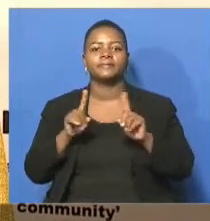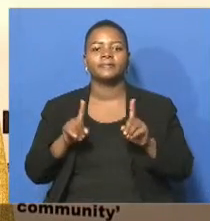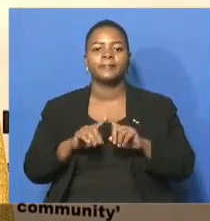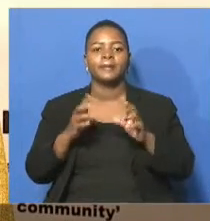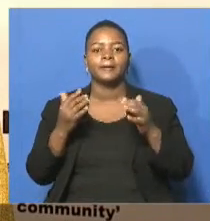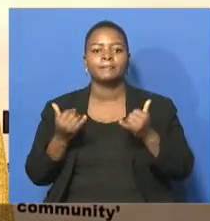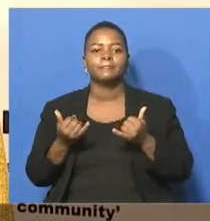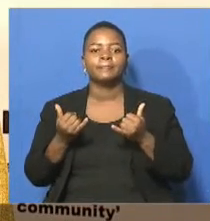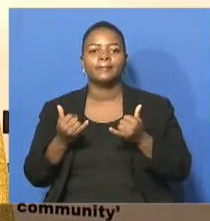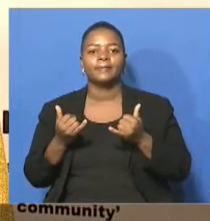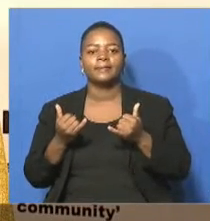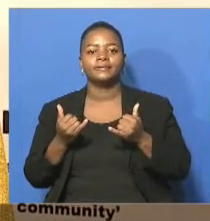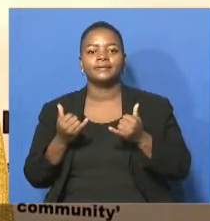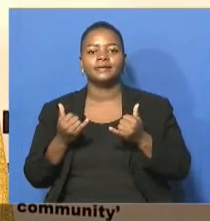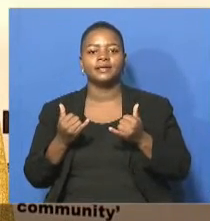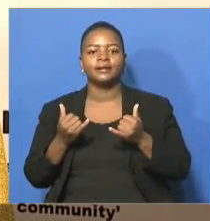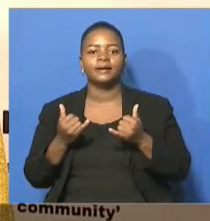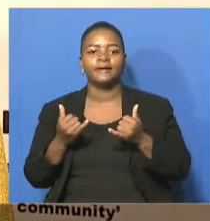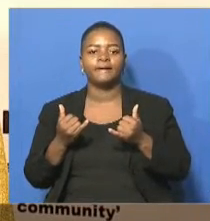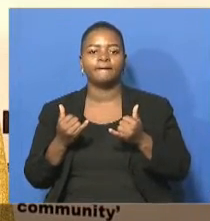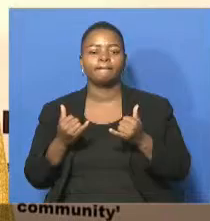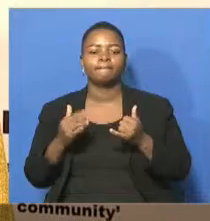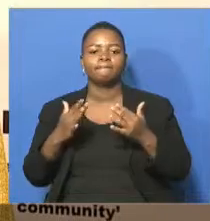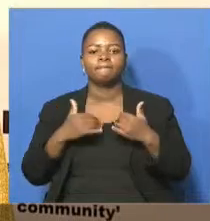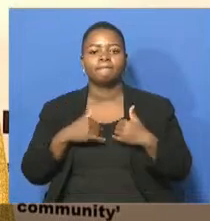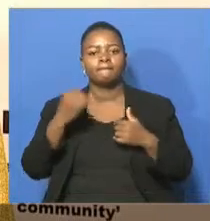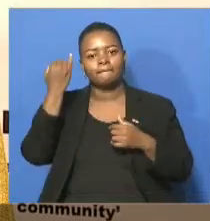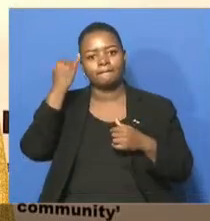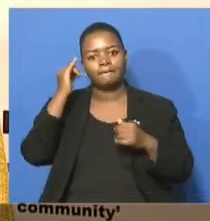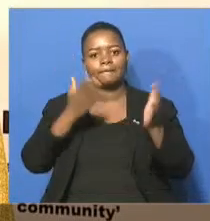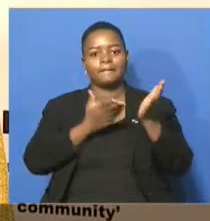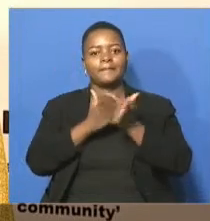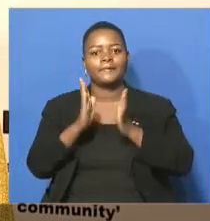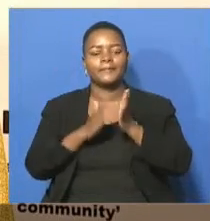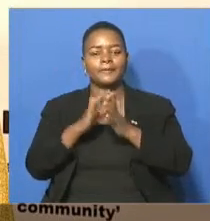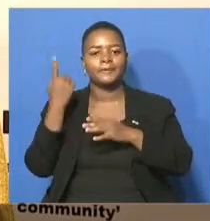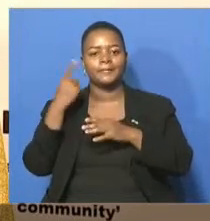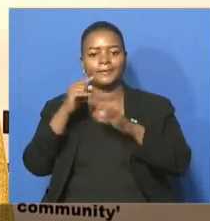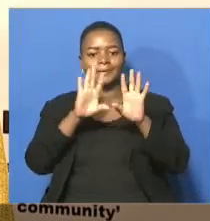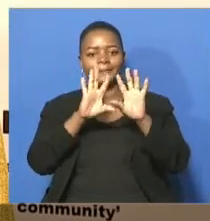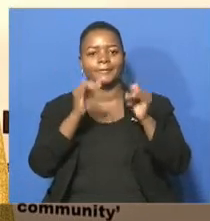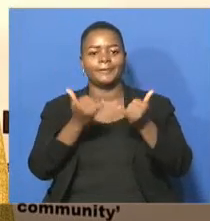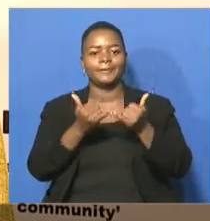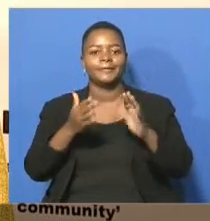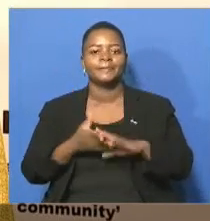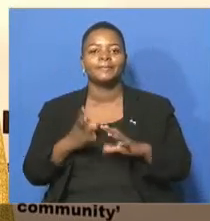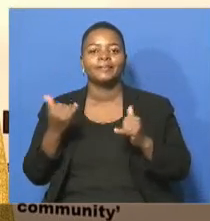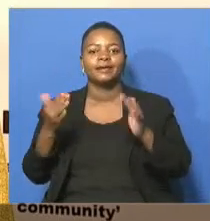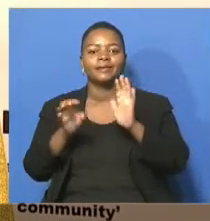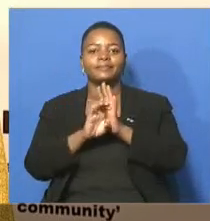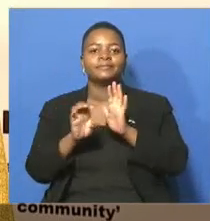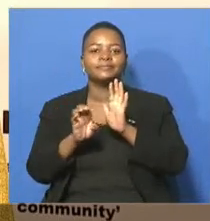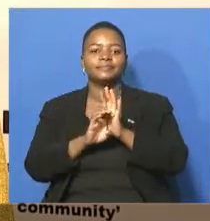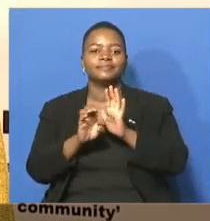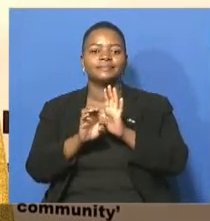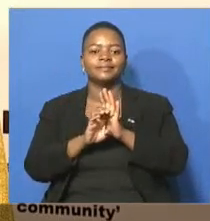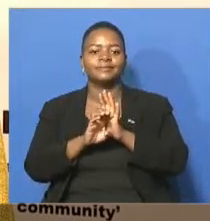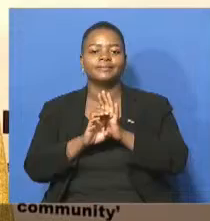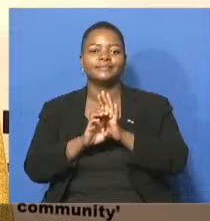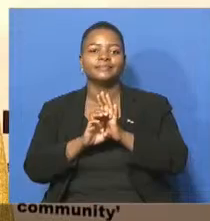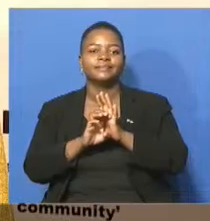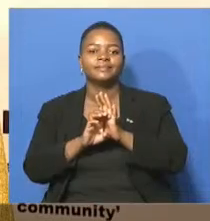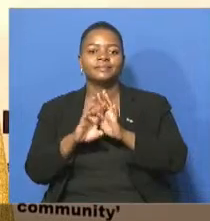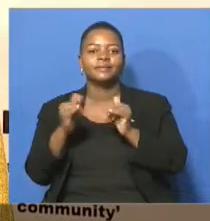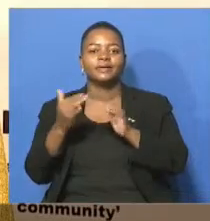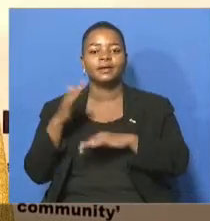the resolutions they will be relevant and applicable to communities. For instance, I get a certain